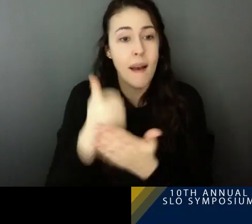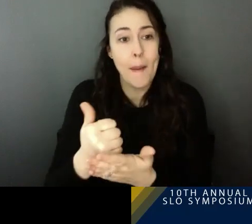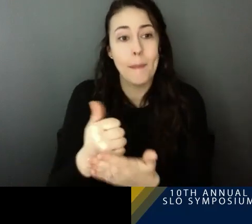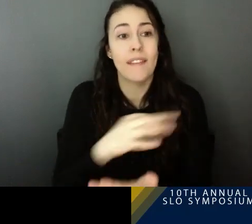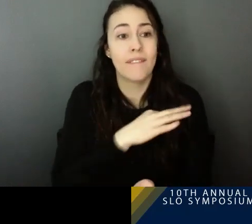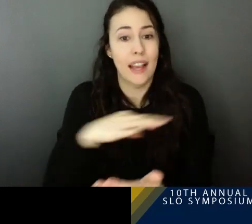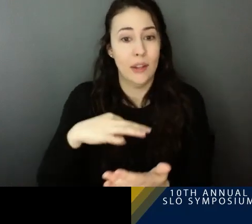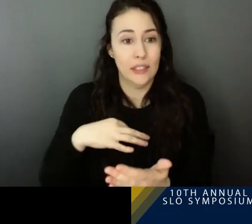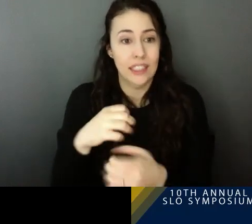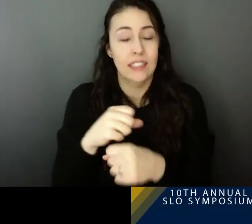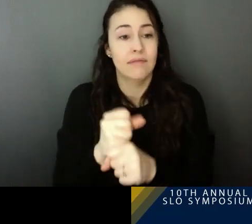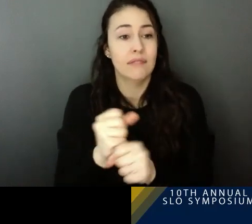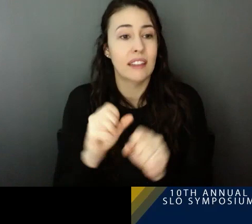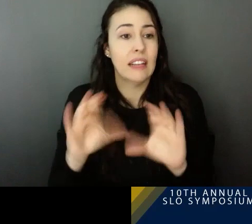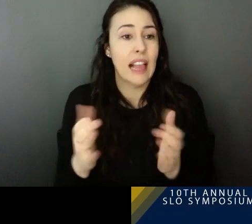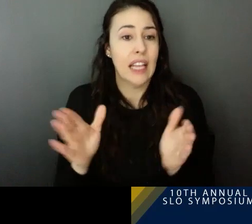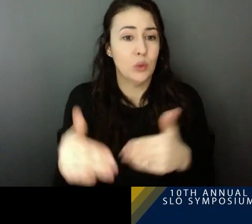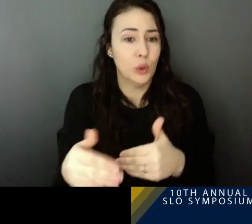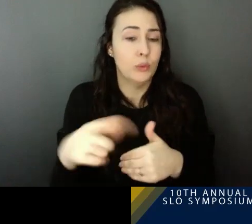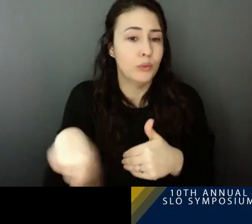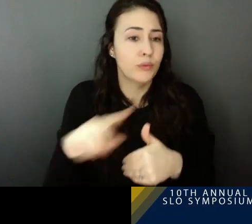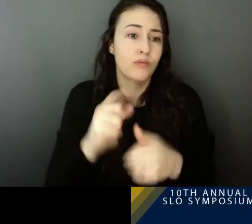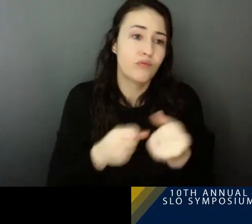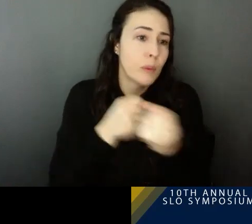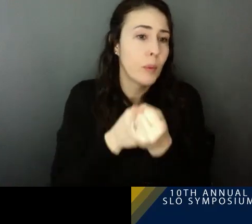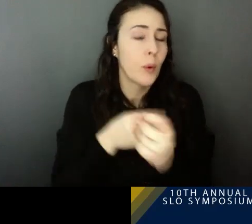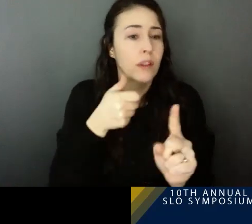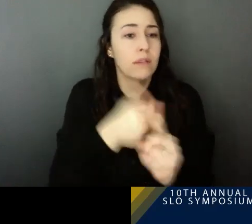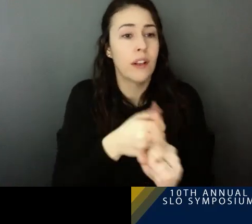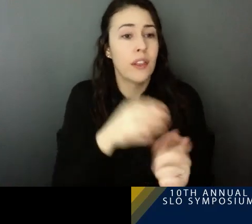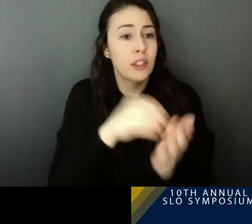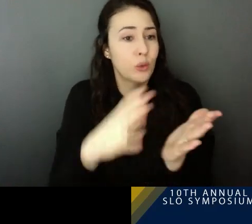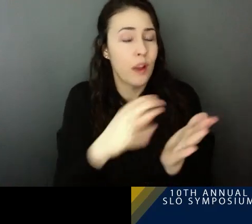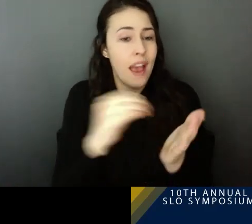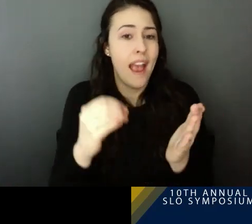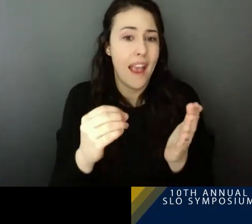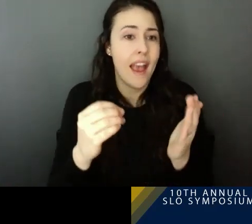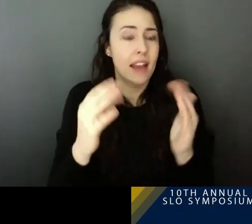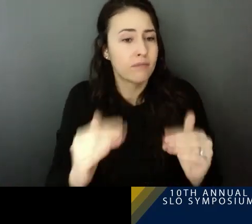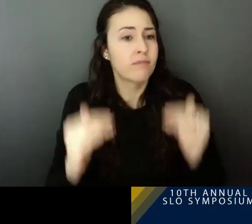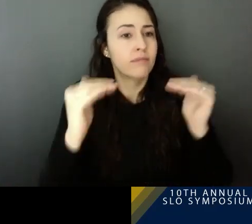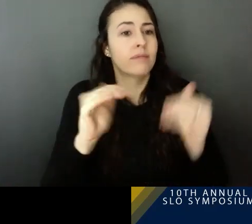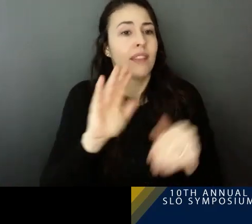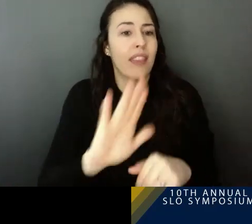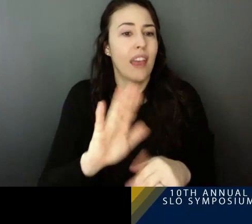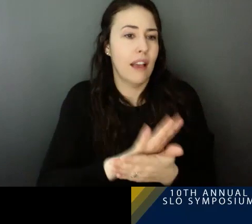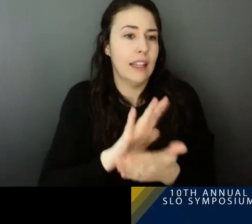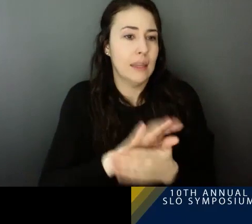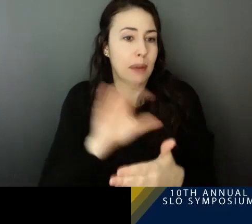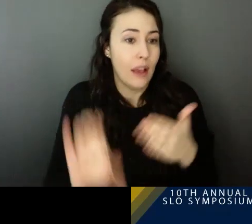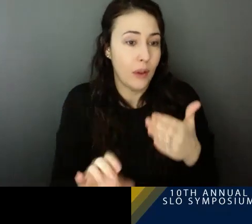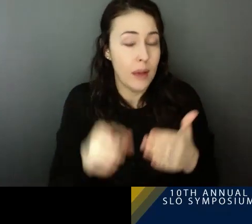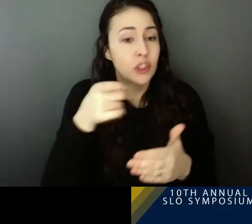acceptance and belonging to fully support the whole student and maximize their academic outcomes, and has been a featured speaker at